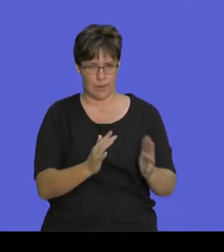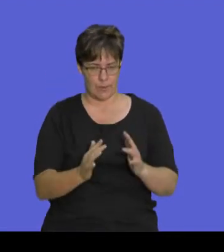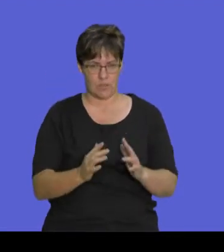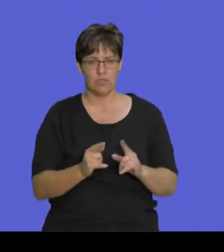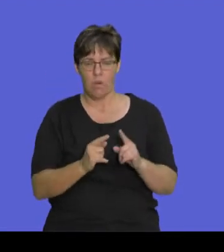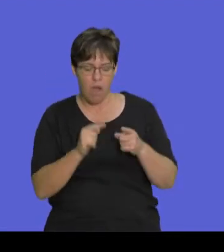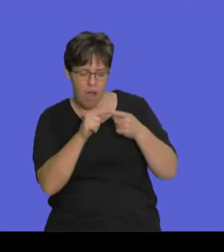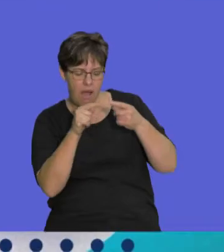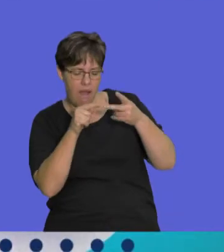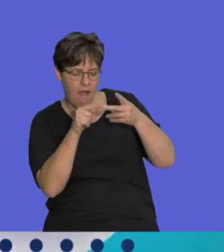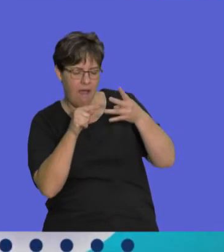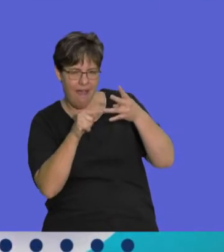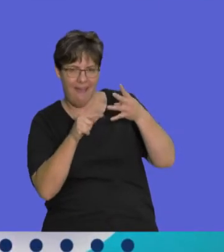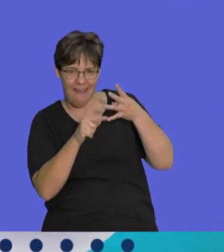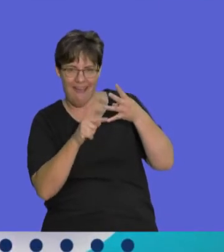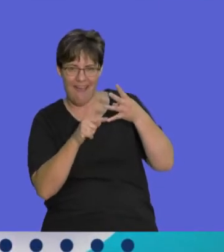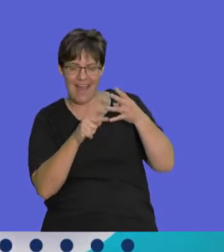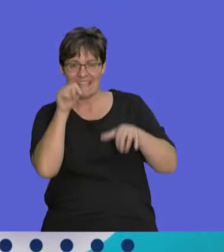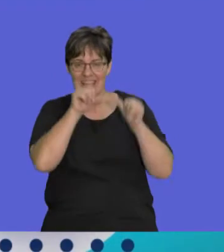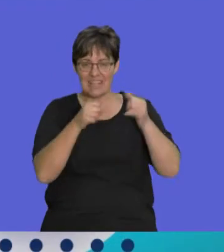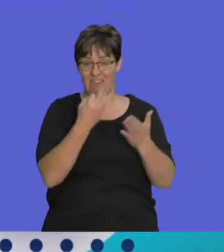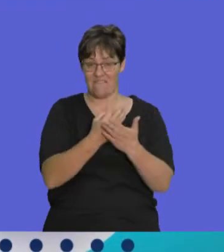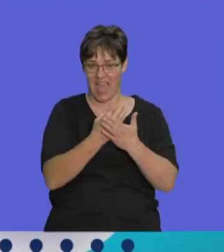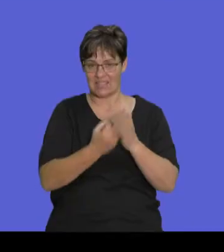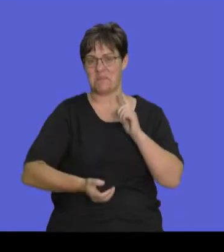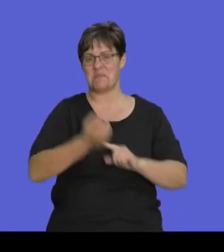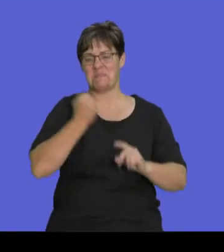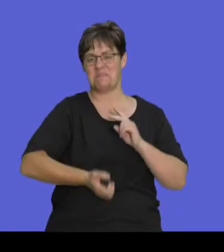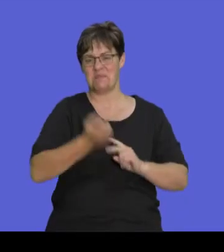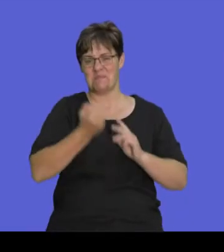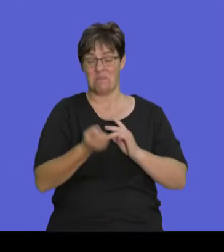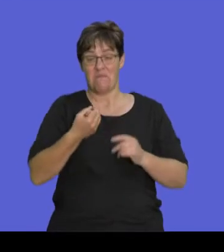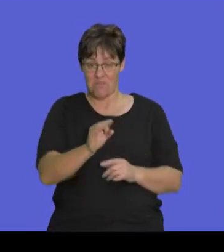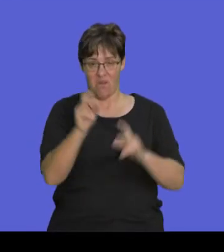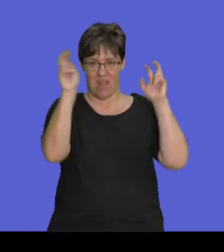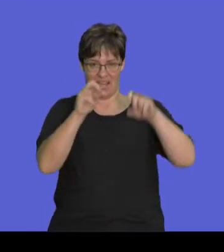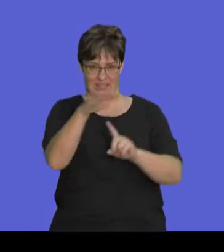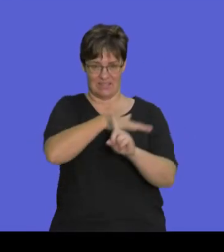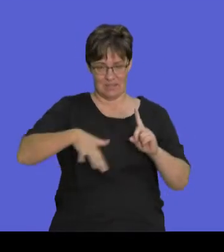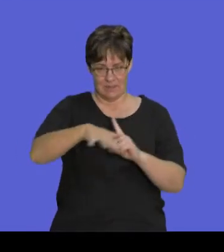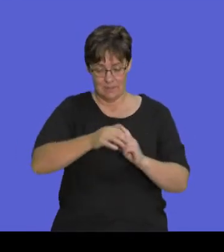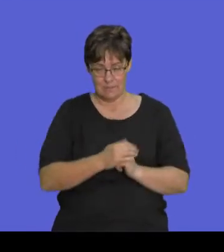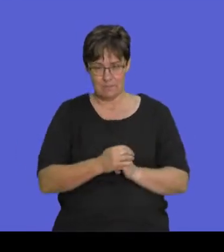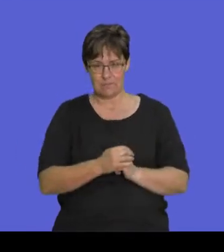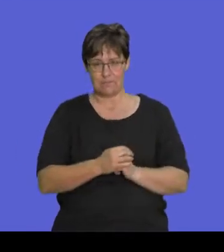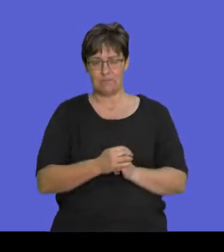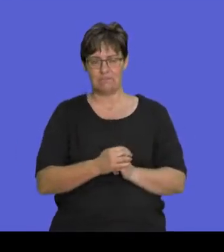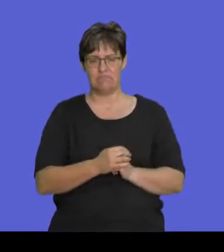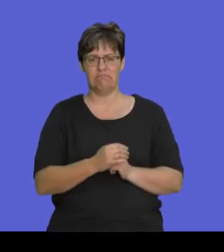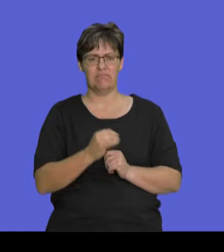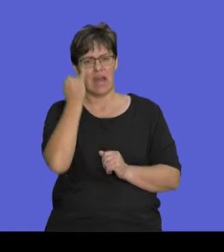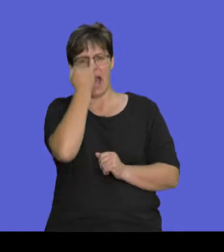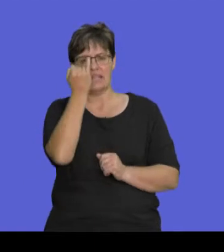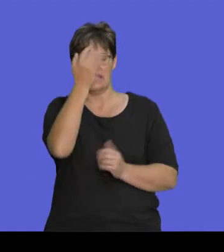to discover some of the very exciting scientific facts as far as electric fields are concerned. So the main idea is centered